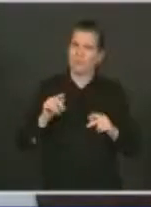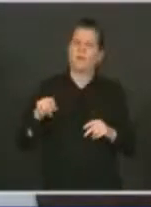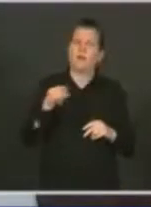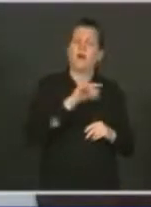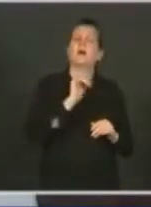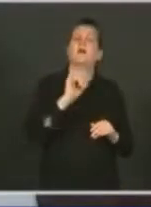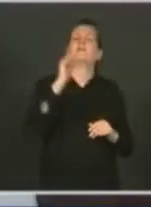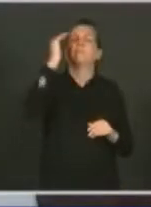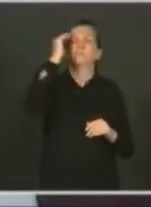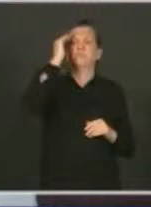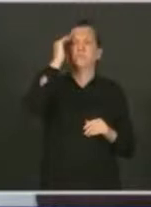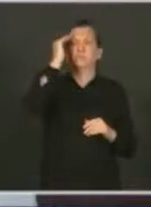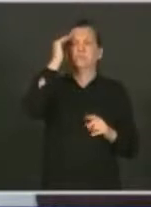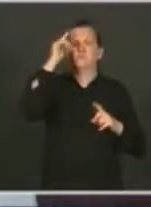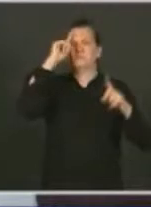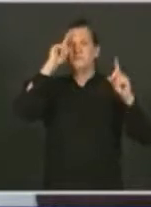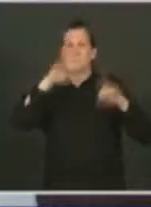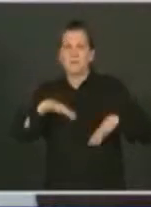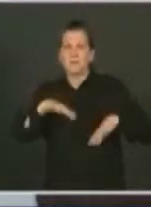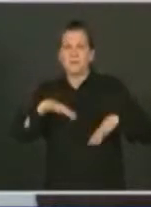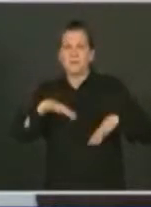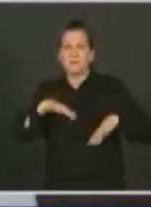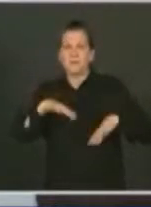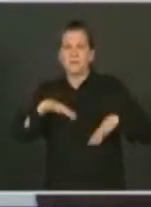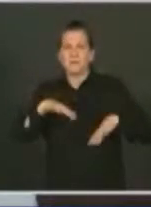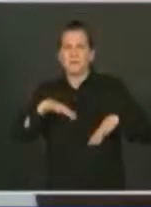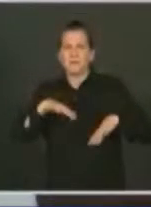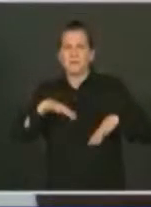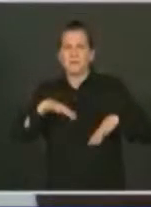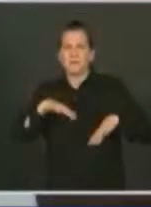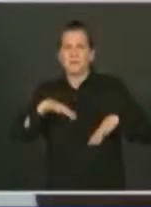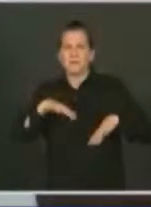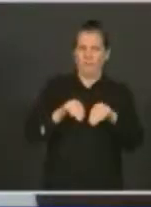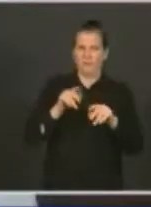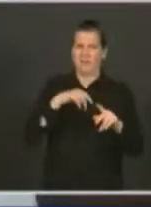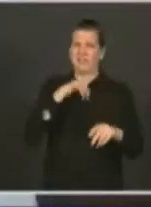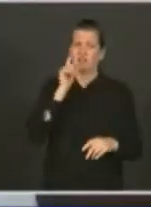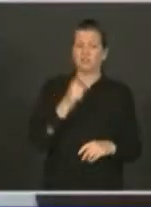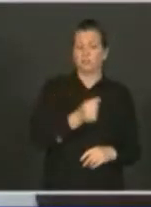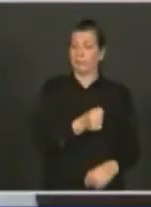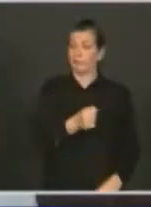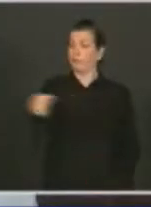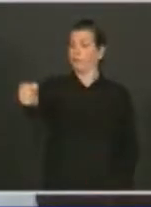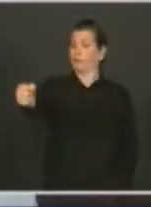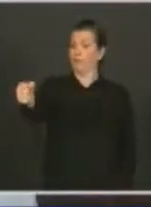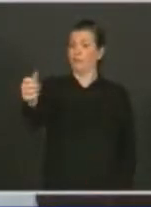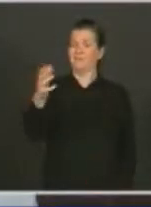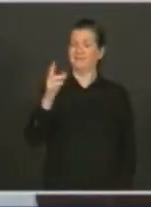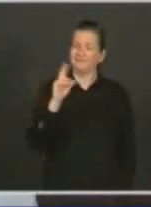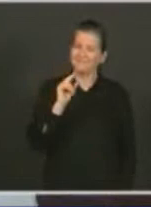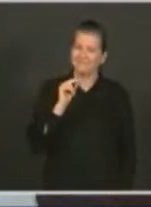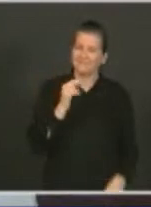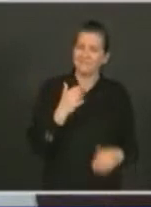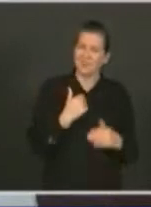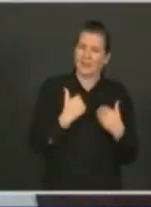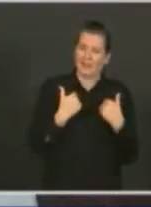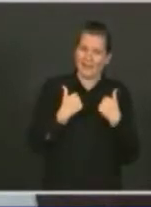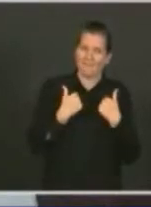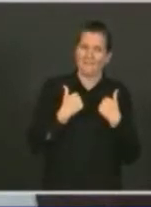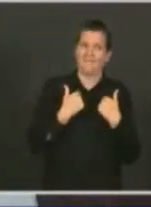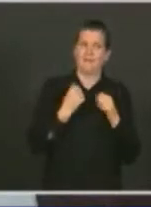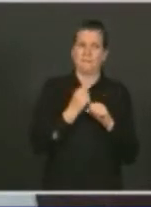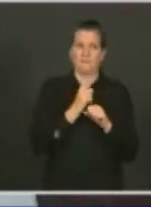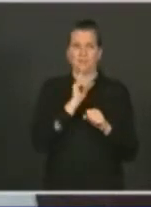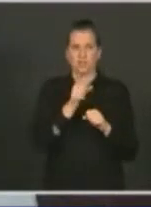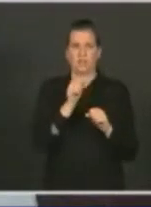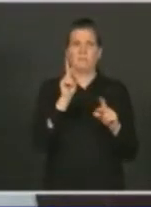that are most appropriate for them. We want to make sure we don't continue to have people who would do fine in a skilled nursing